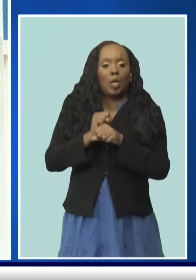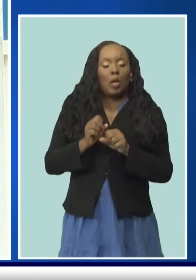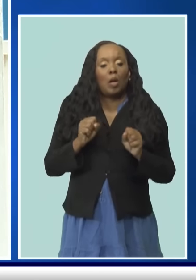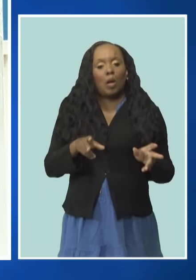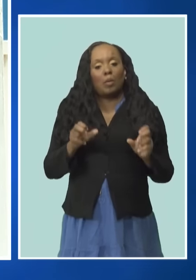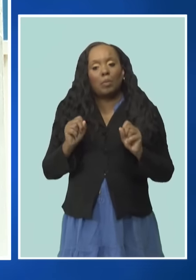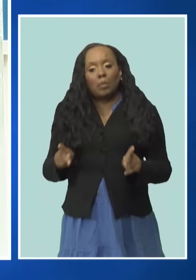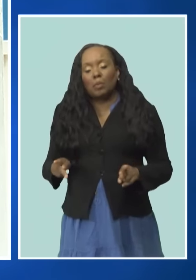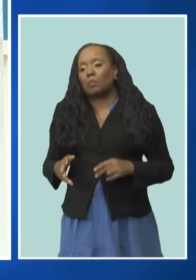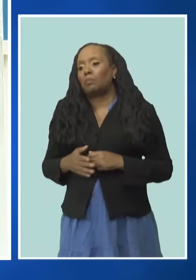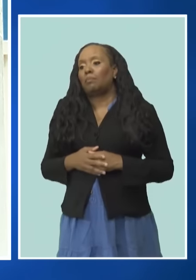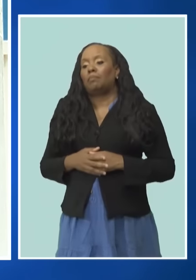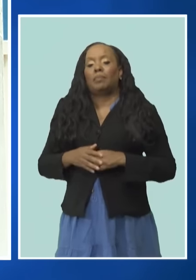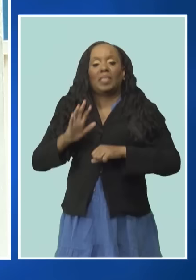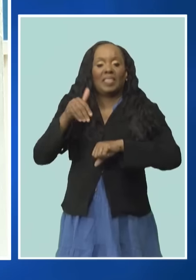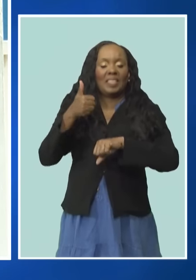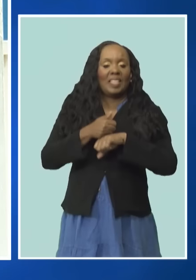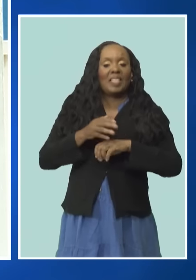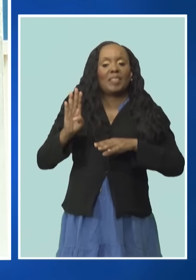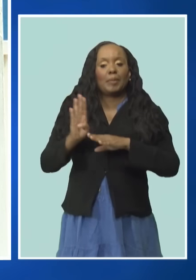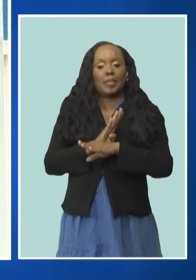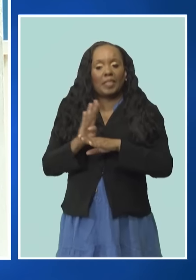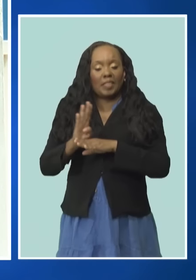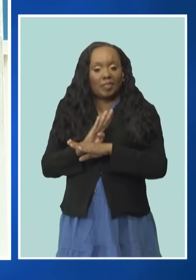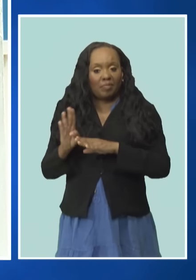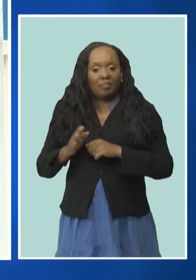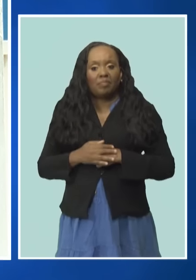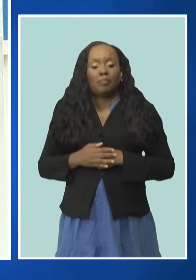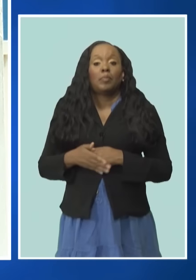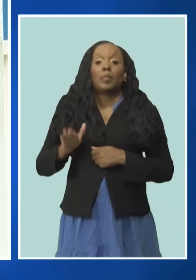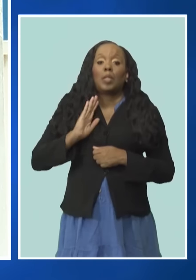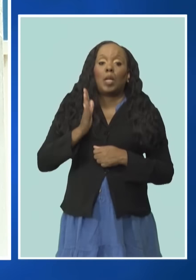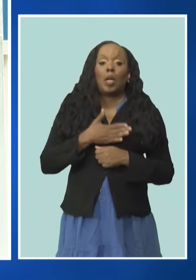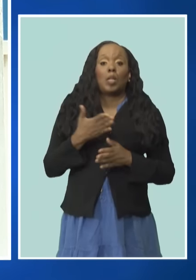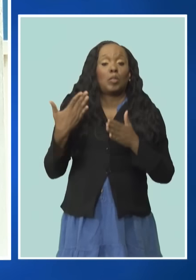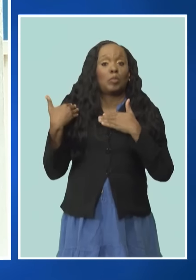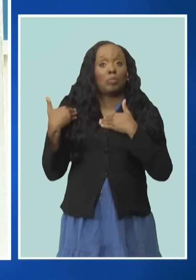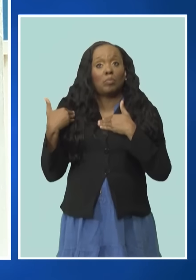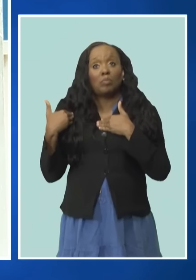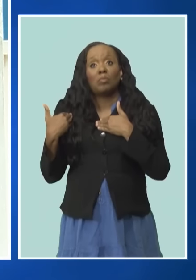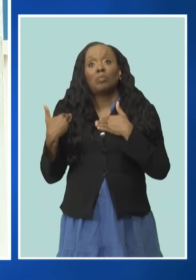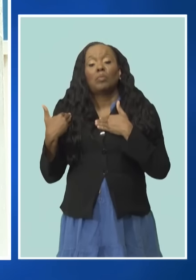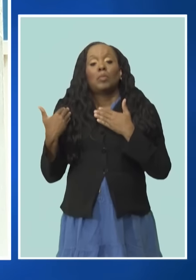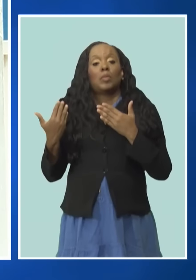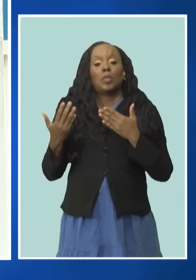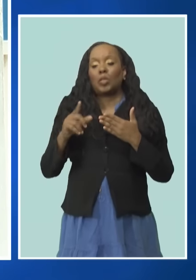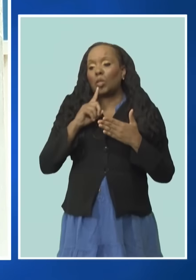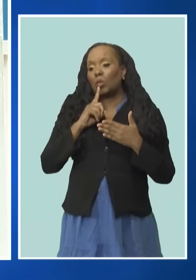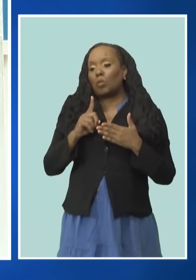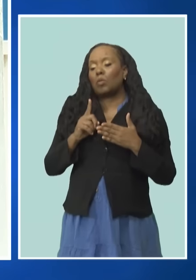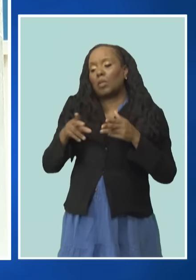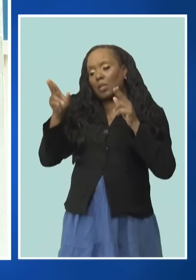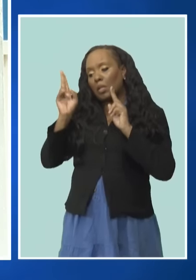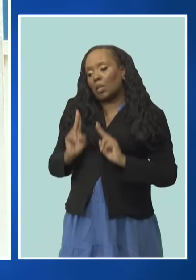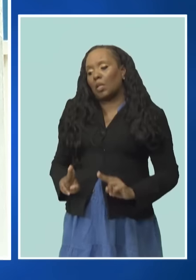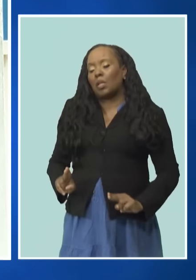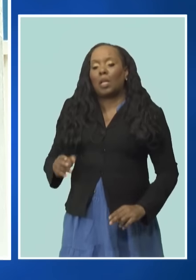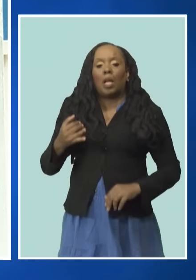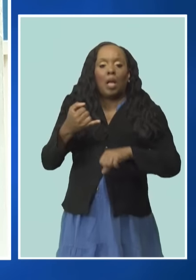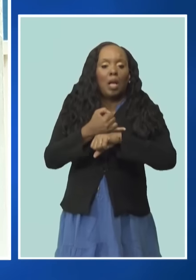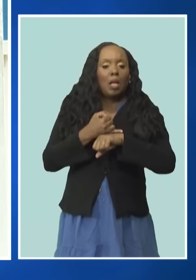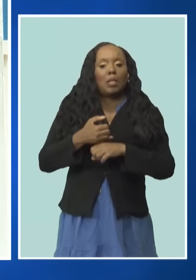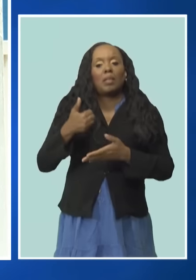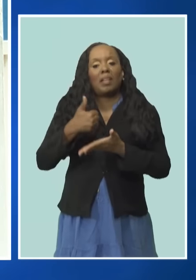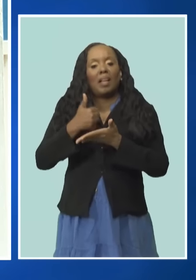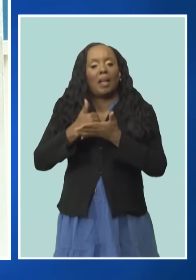creation of businesses. It also highlights our duty to be good stewards of our island and maintain its beauty by helping to